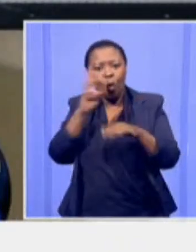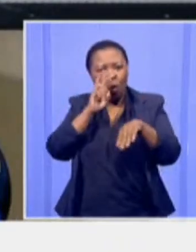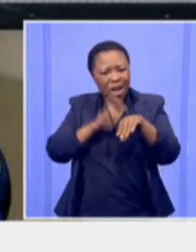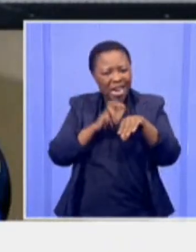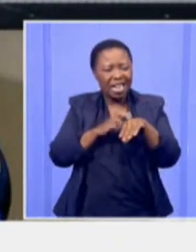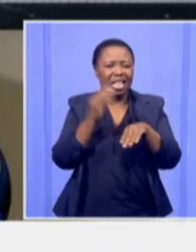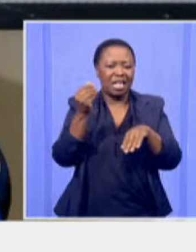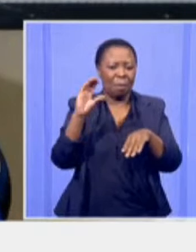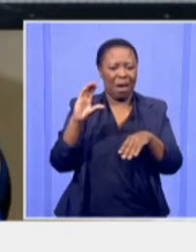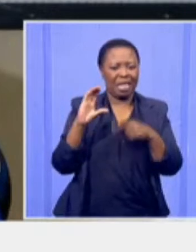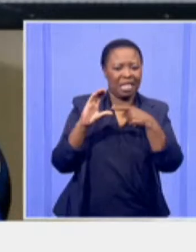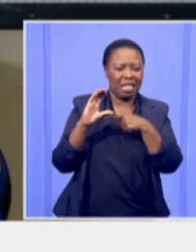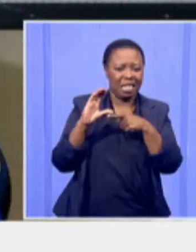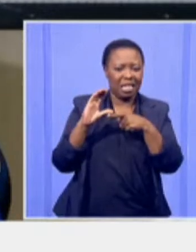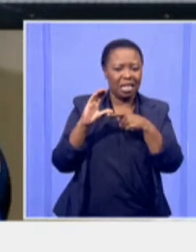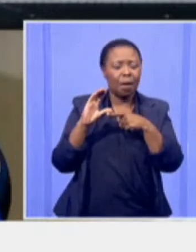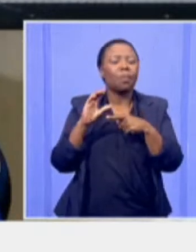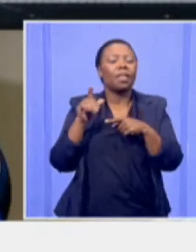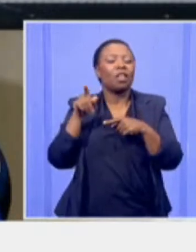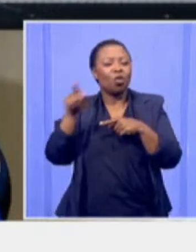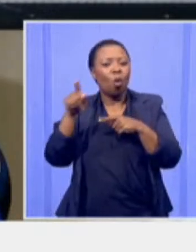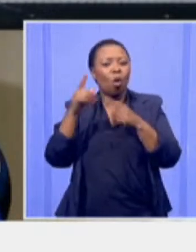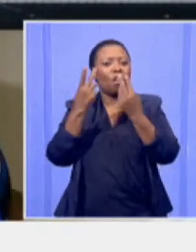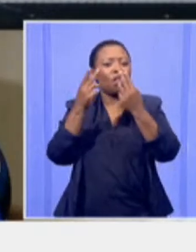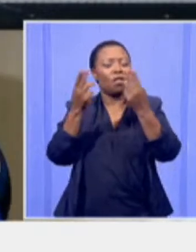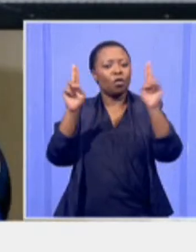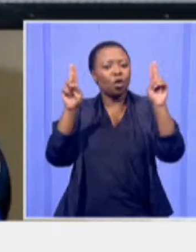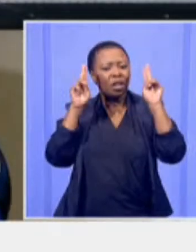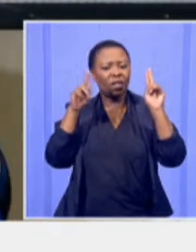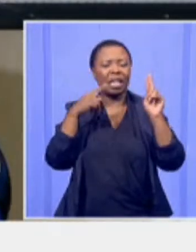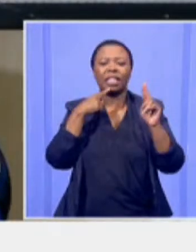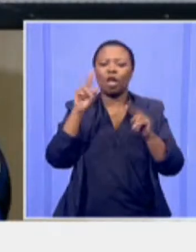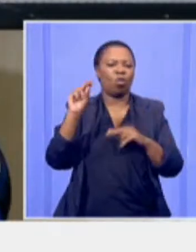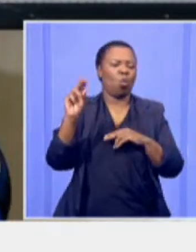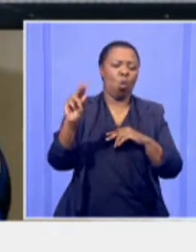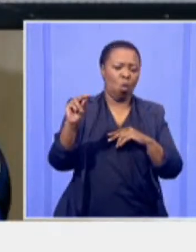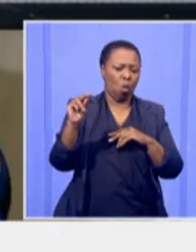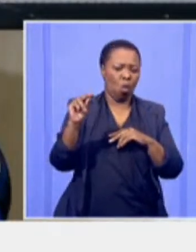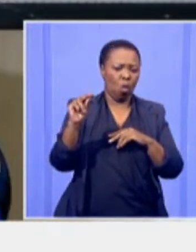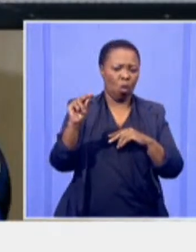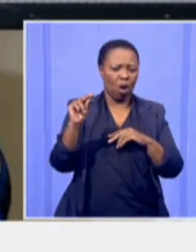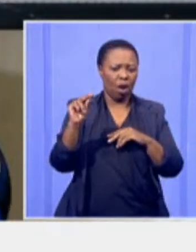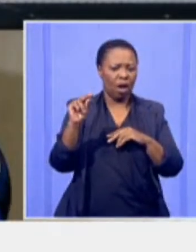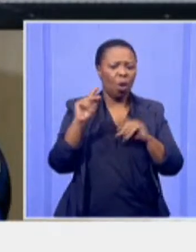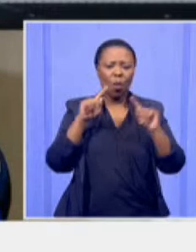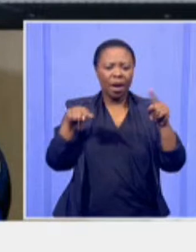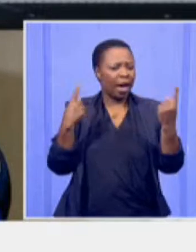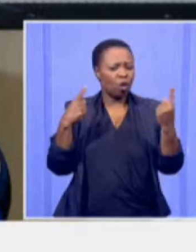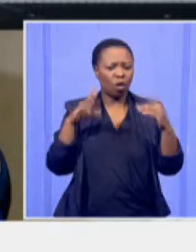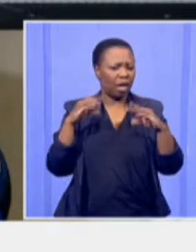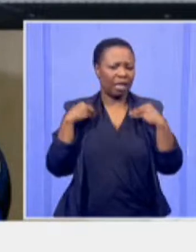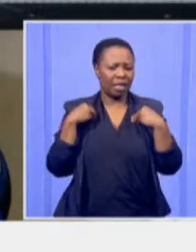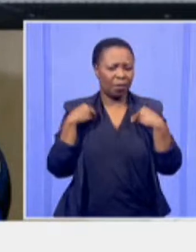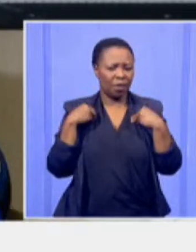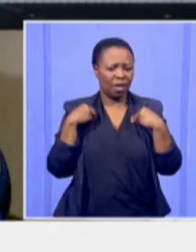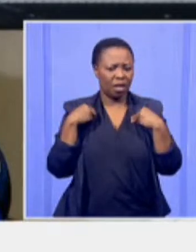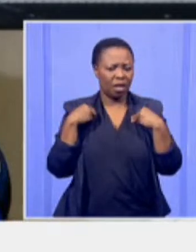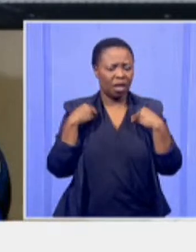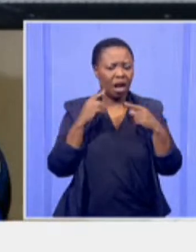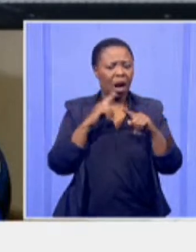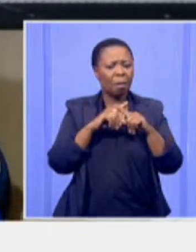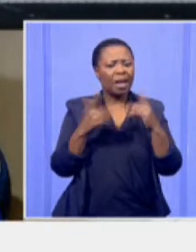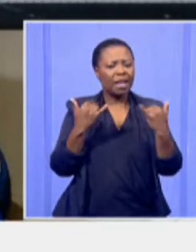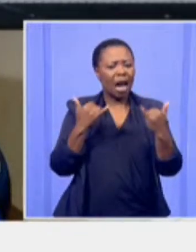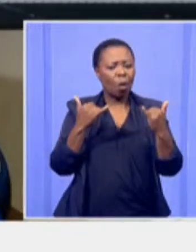And Wits management has been saying no, there is no compromise. Everything which we raise, and the cases which we are